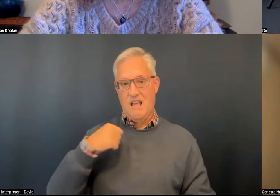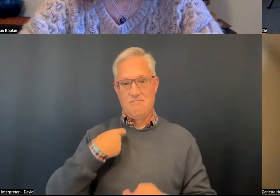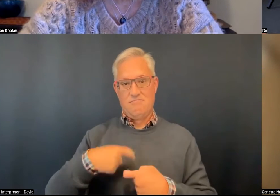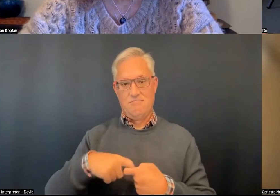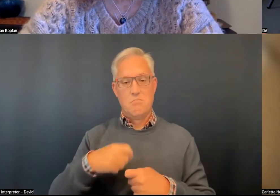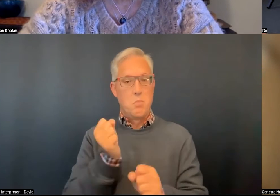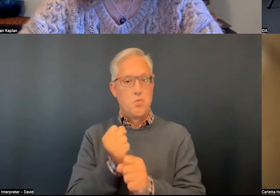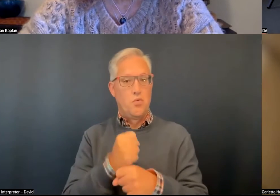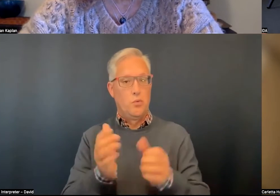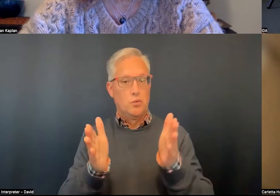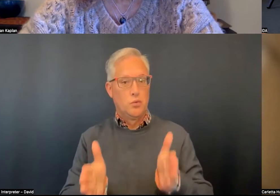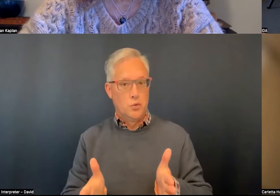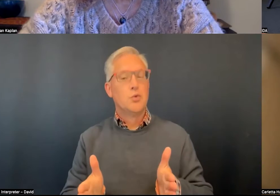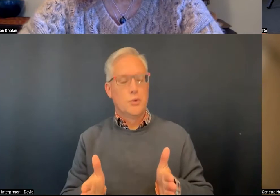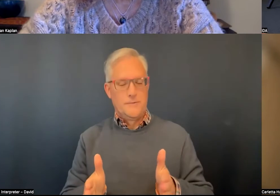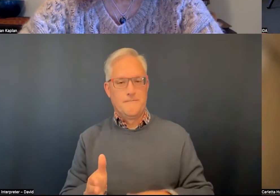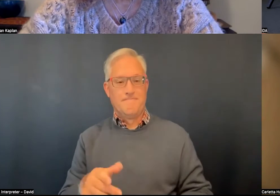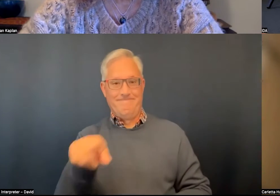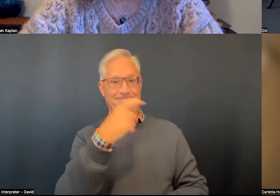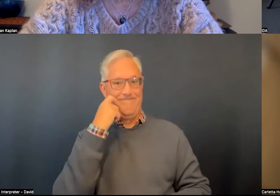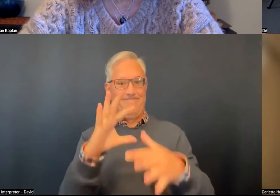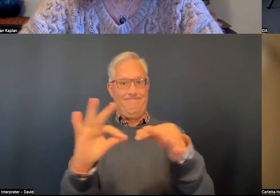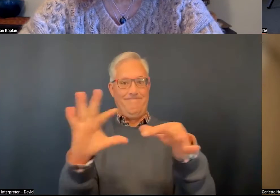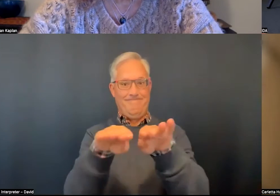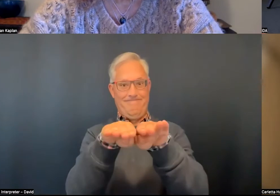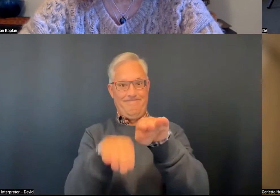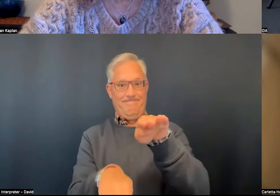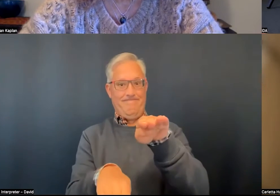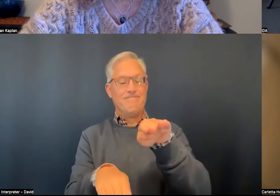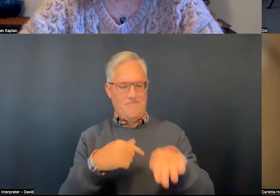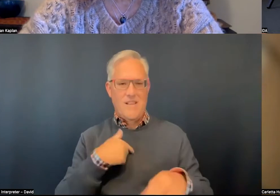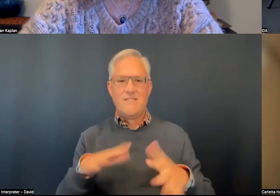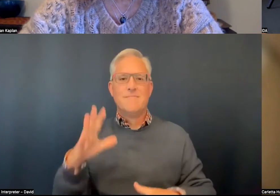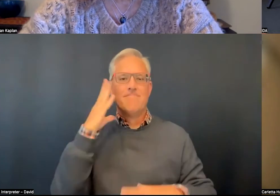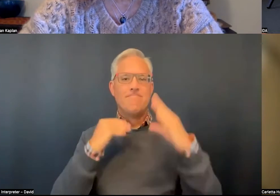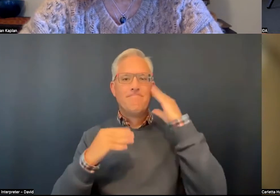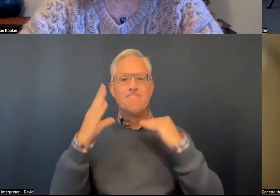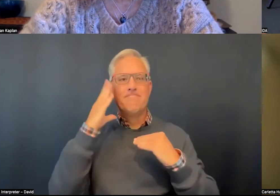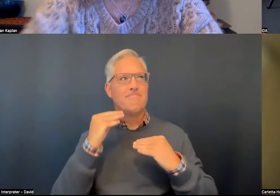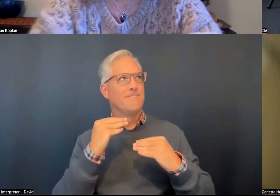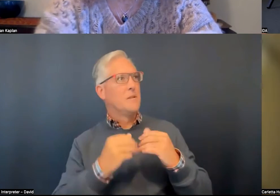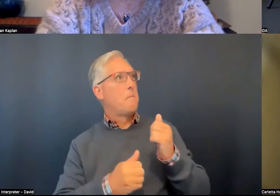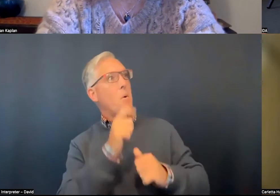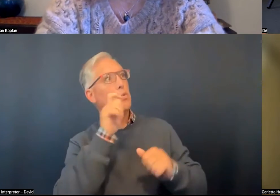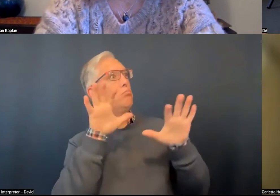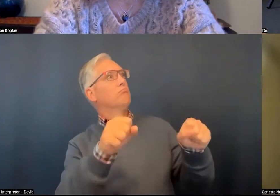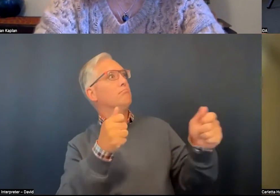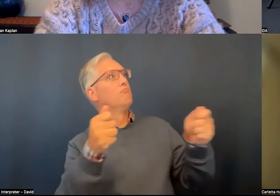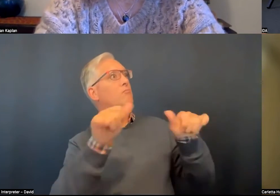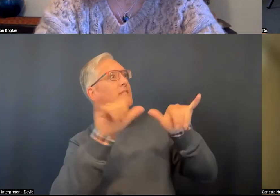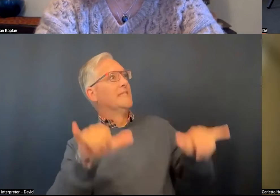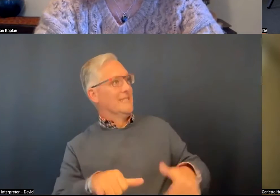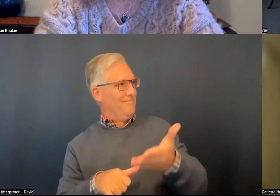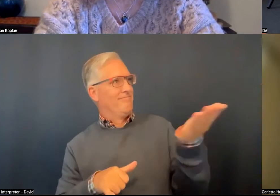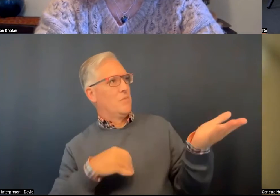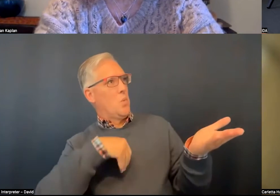of those inequities coming up through a system that was mostly dominated by white males.